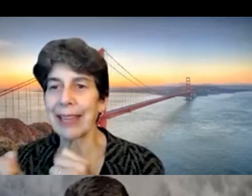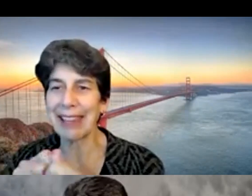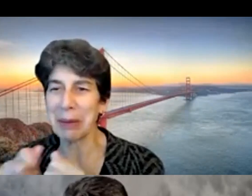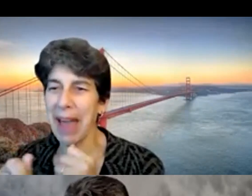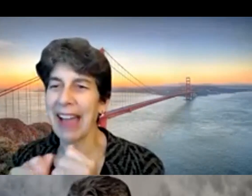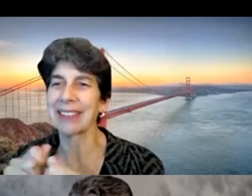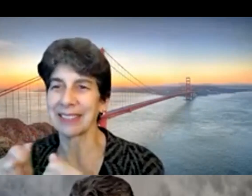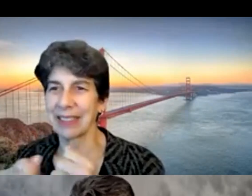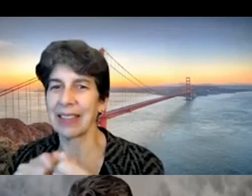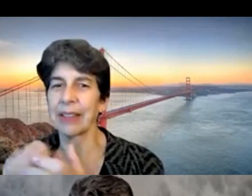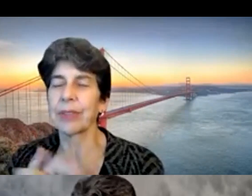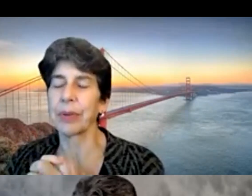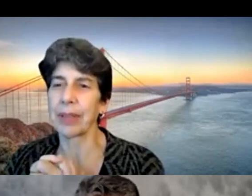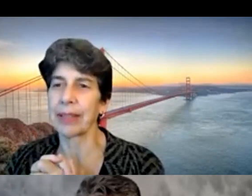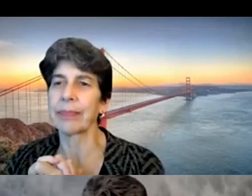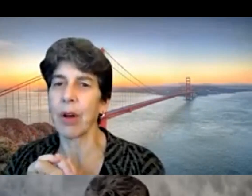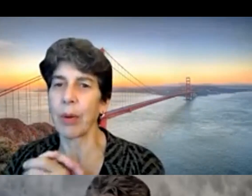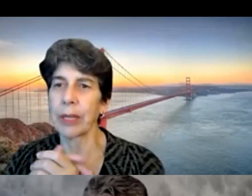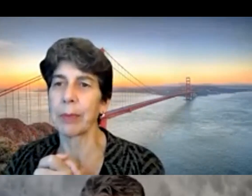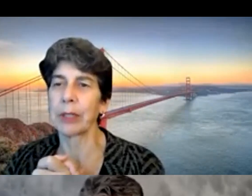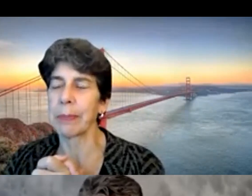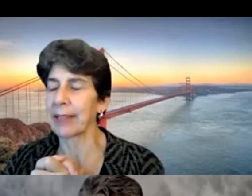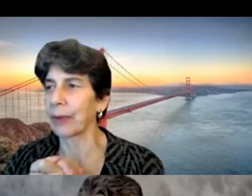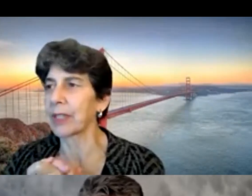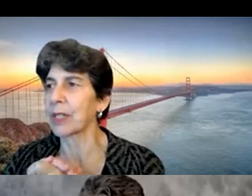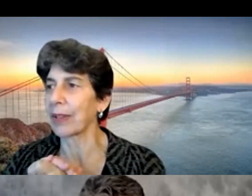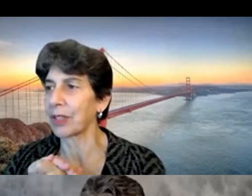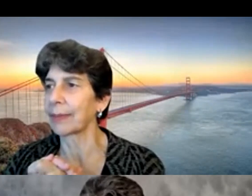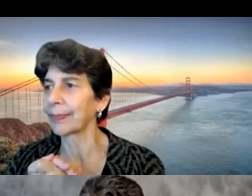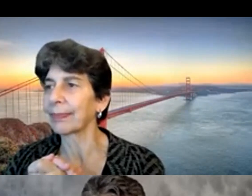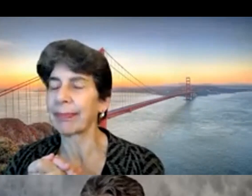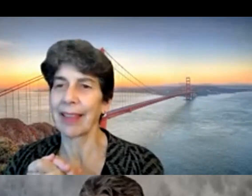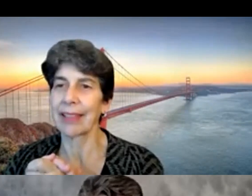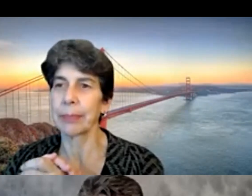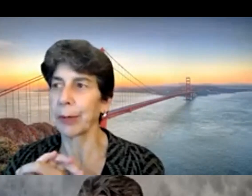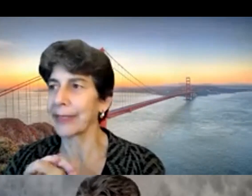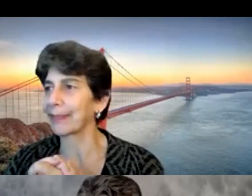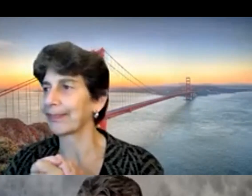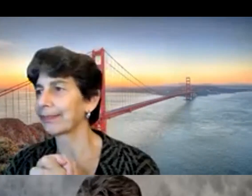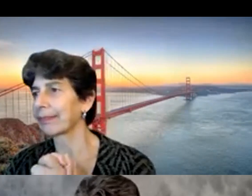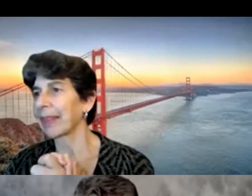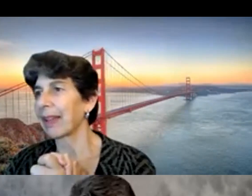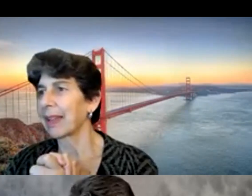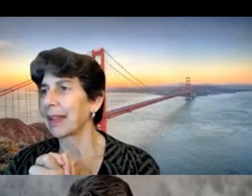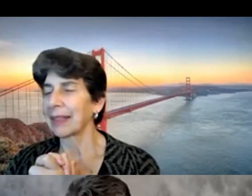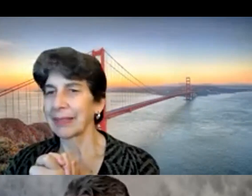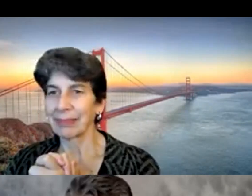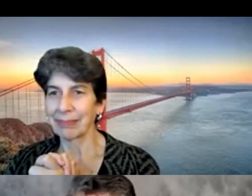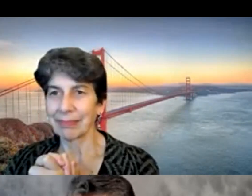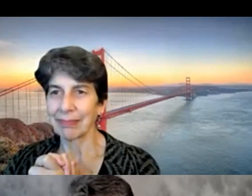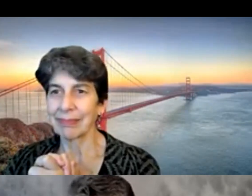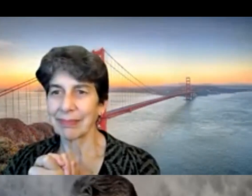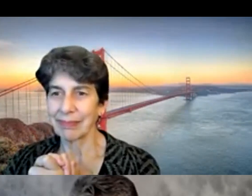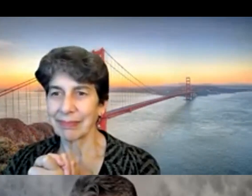of linking it back to the home and community-based service question. It's important. Thank you, Patty. This is